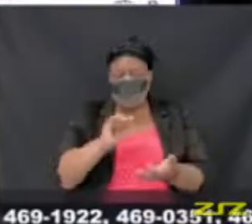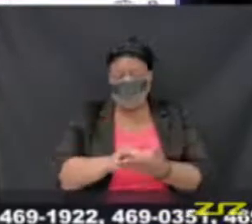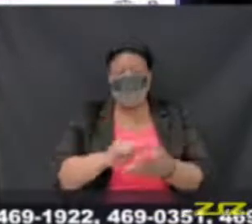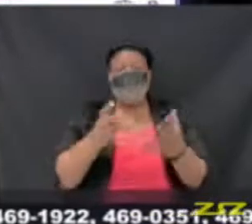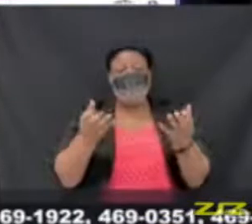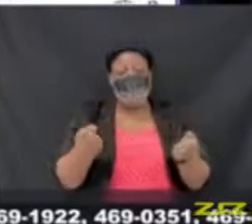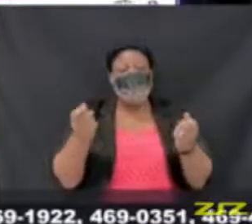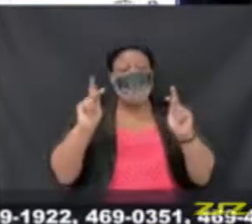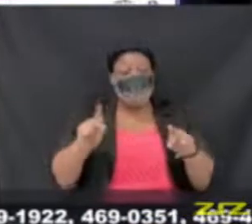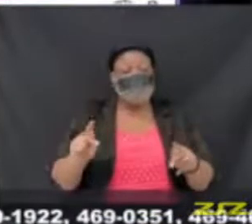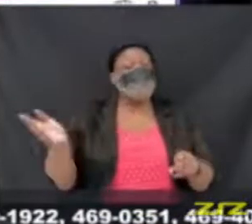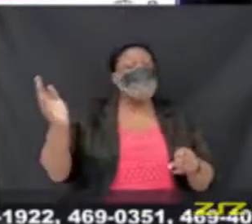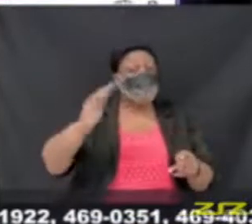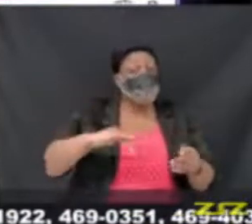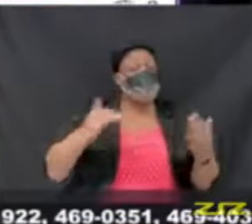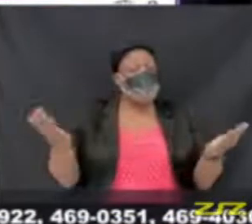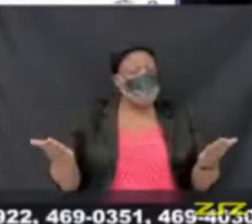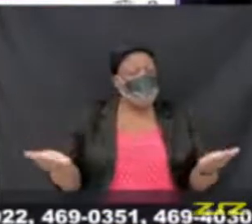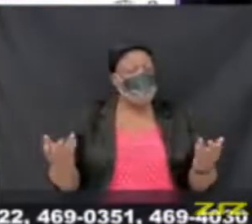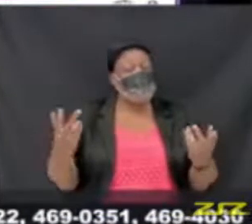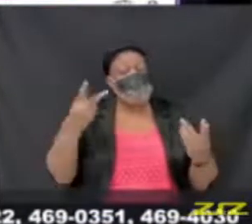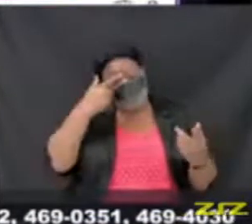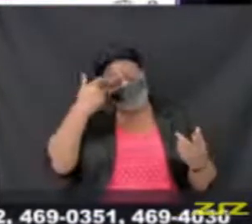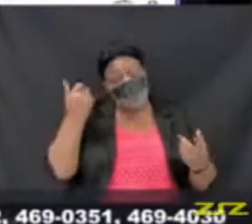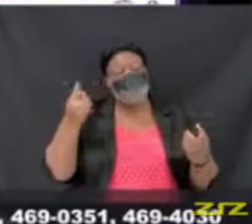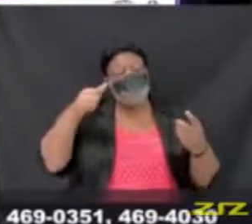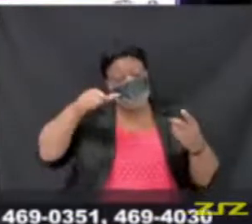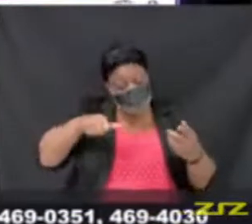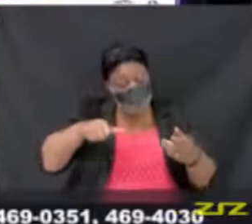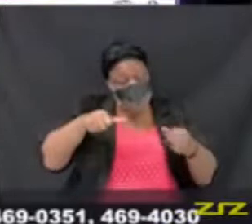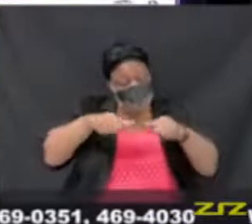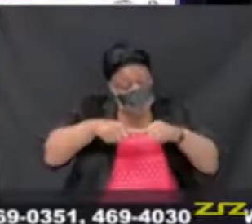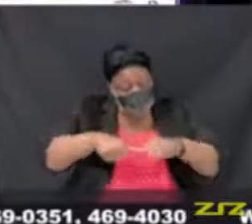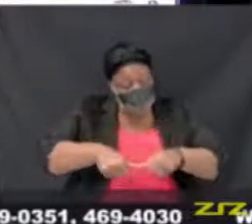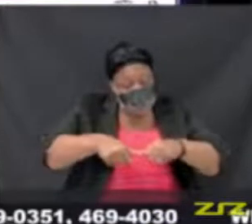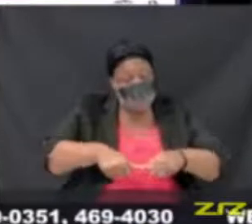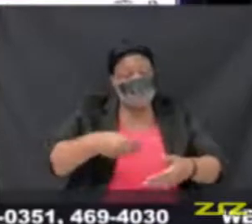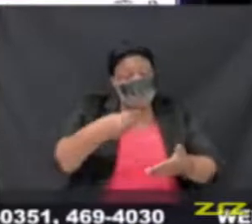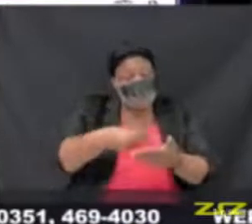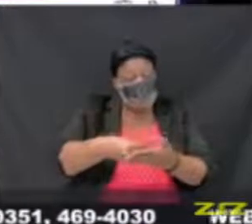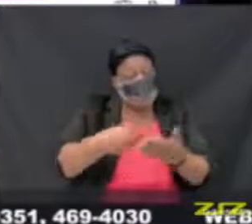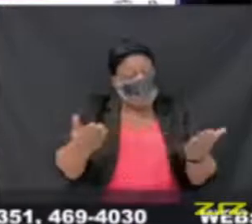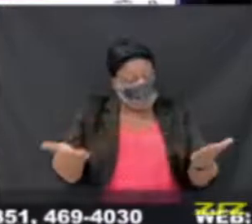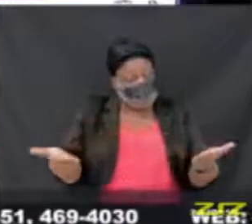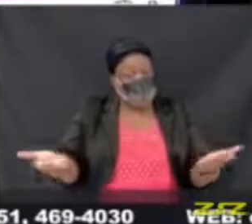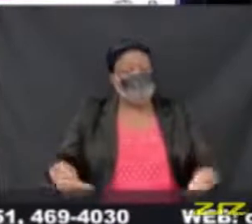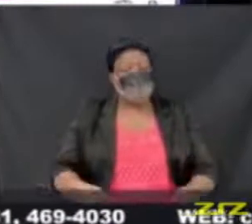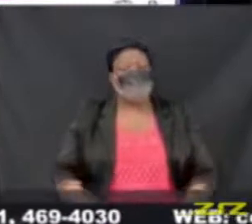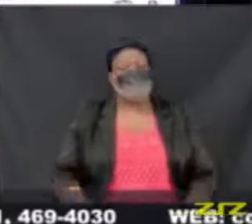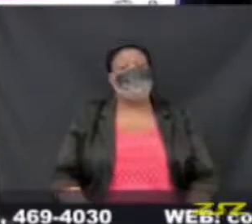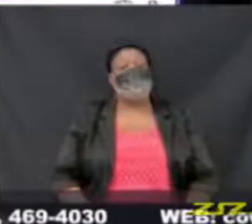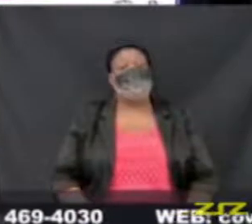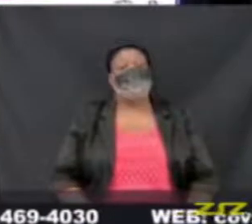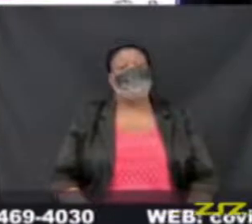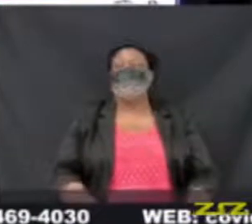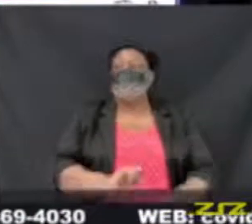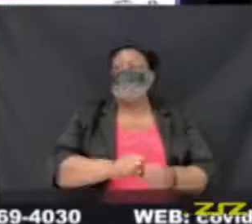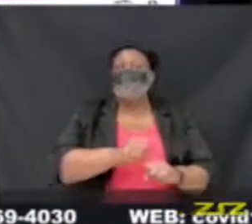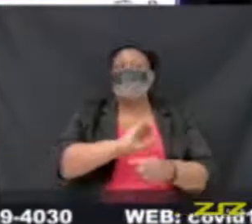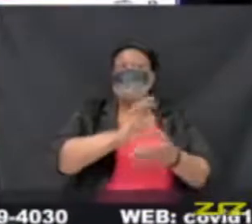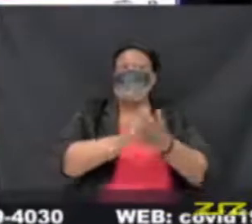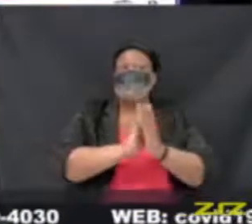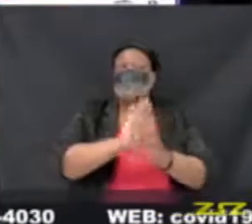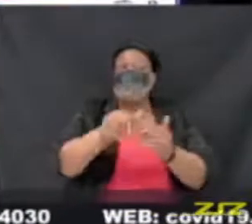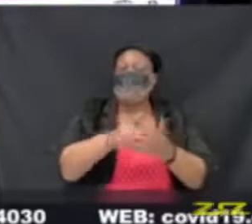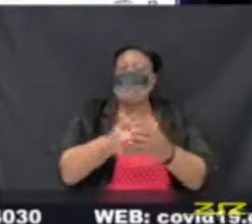are dependent on tourism. So again, I am appealing to all in the particular sector to do your best and become